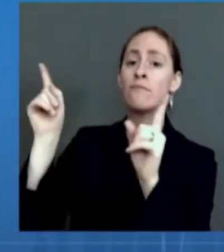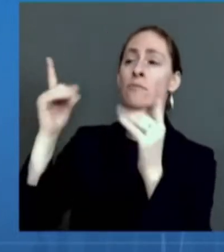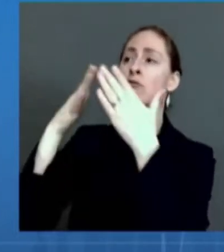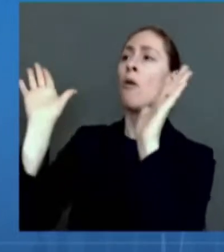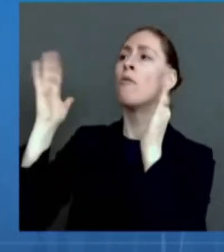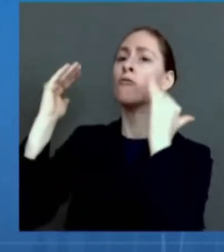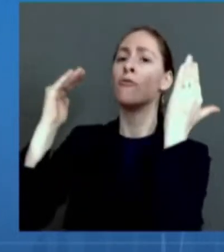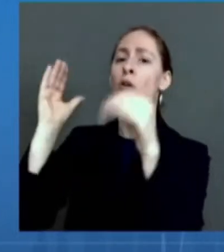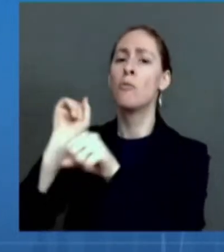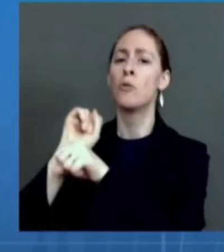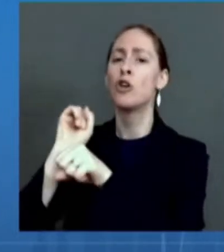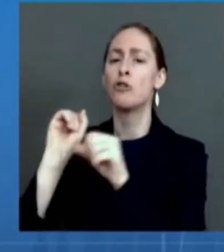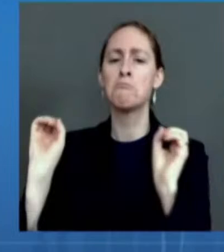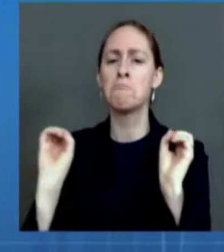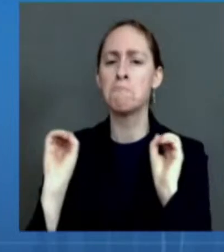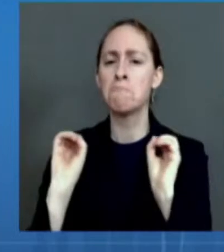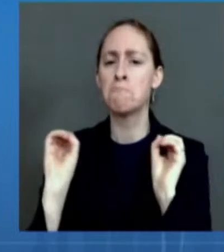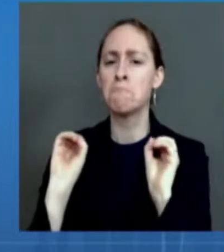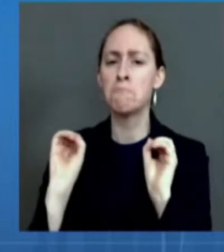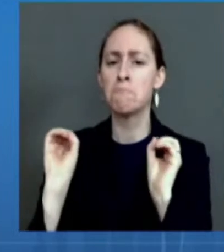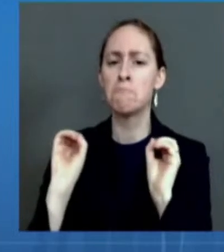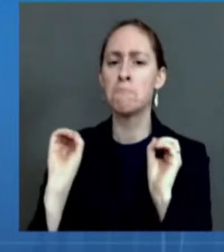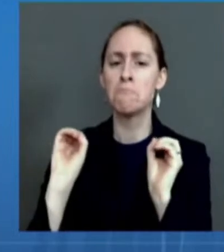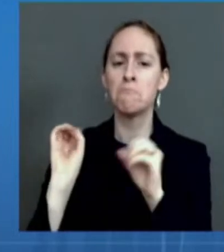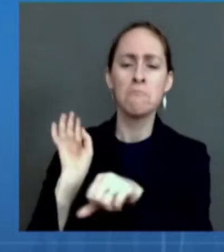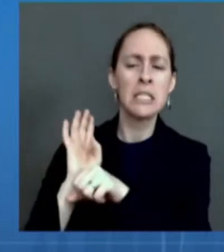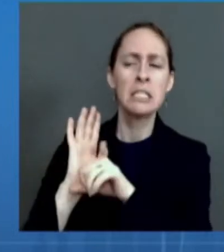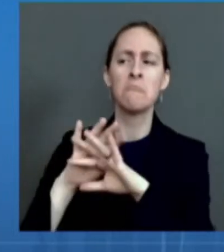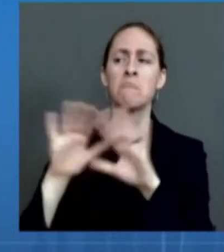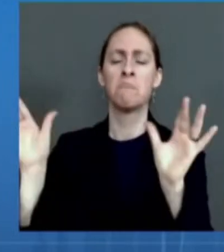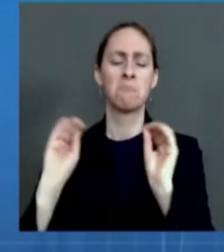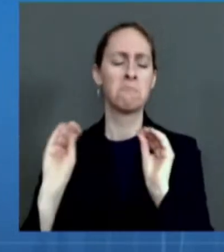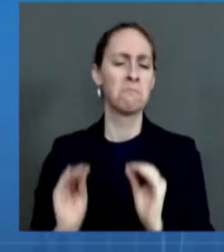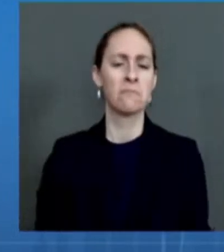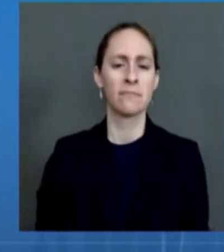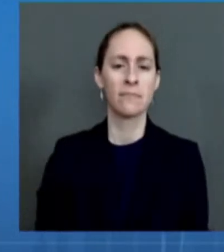go to last question, Sabrina Siddiqui at the Wall Street Journal.